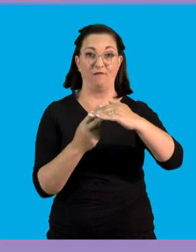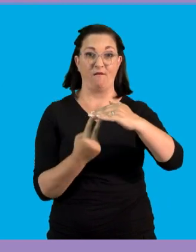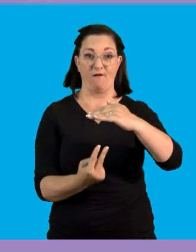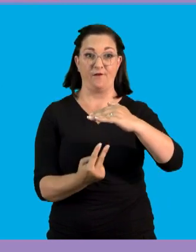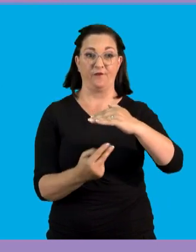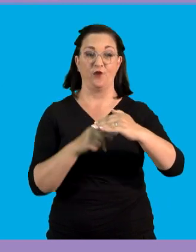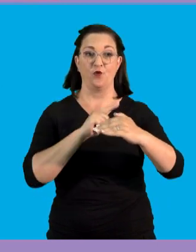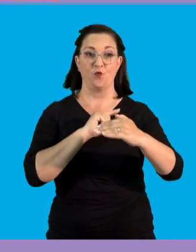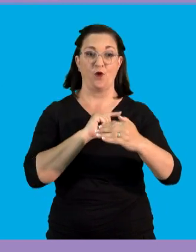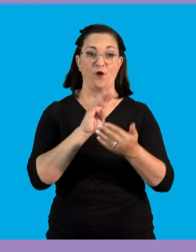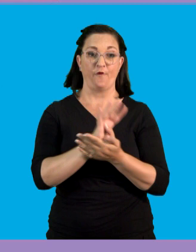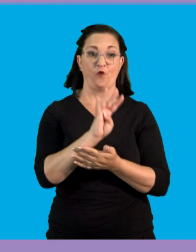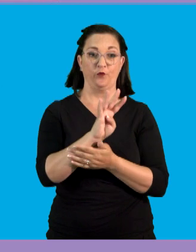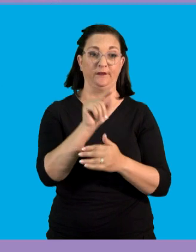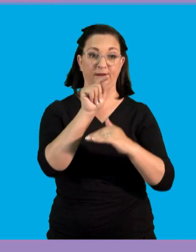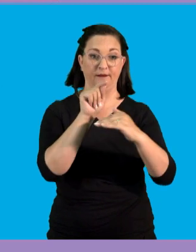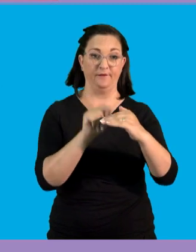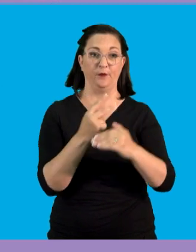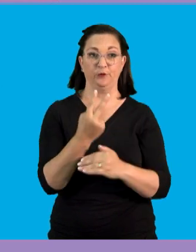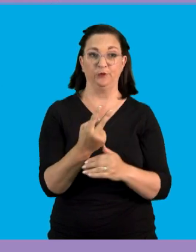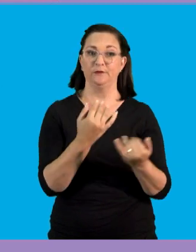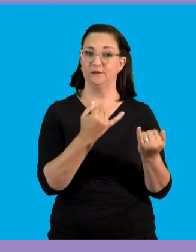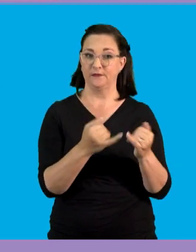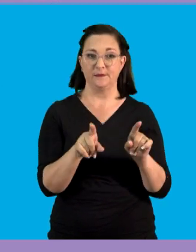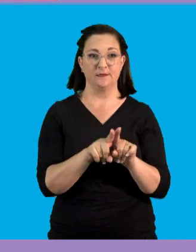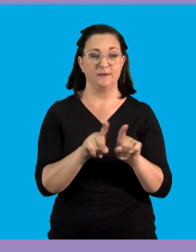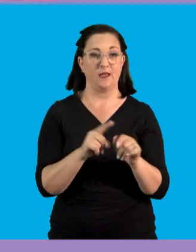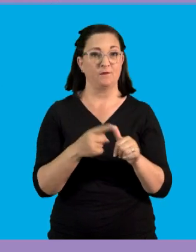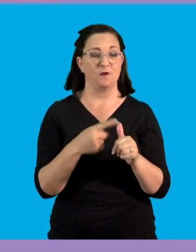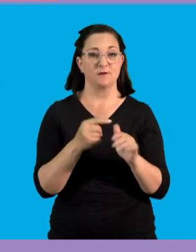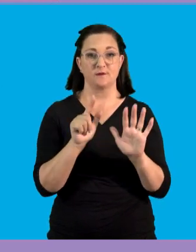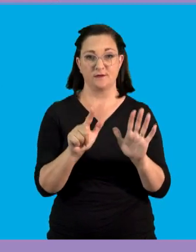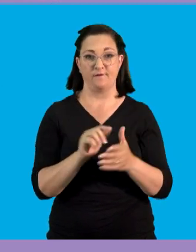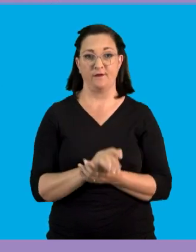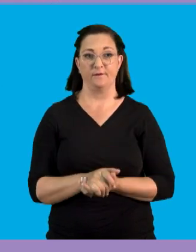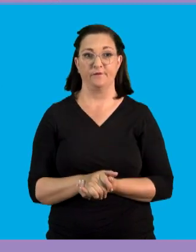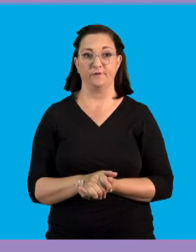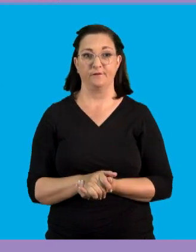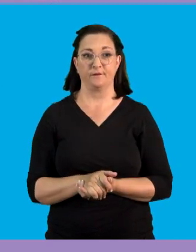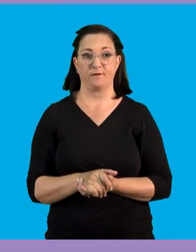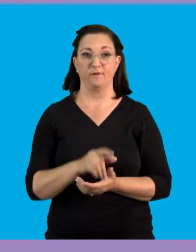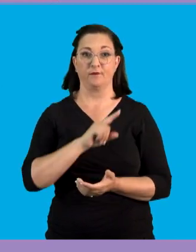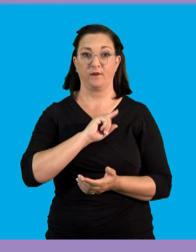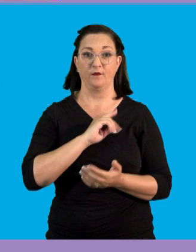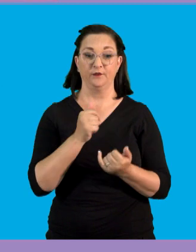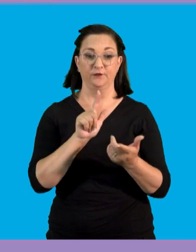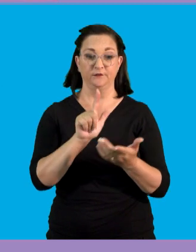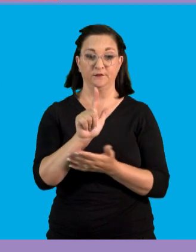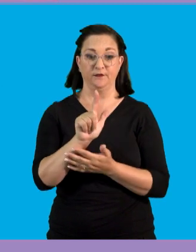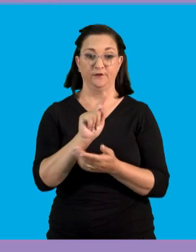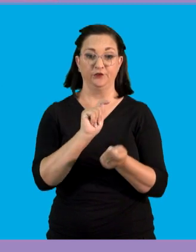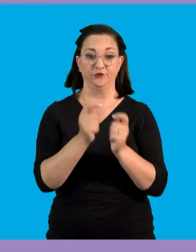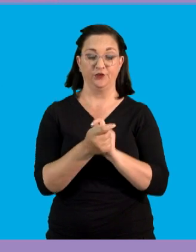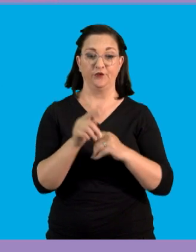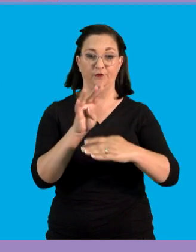halves, because 14 divided by 2 is still 7. So that means that that 7 has now become